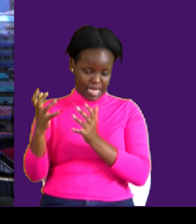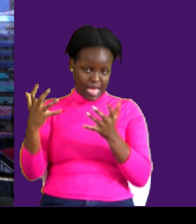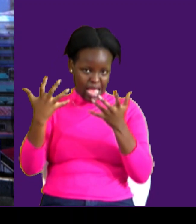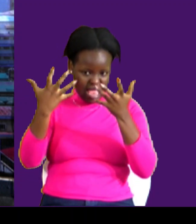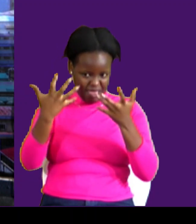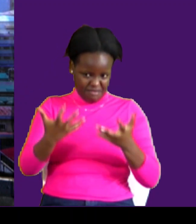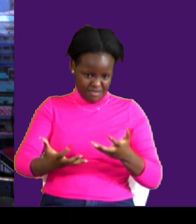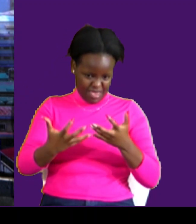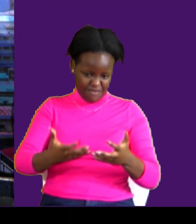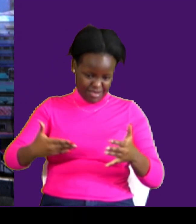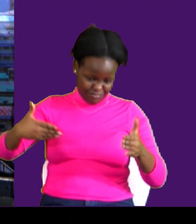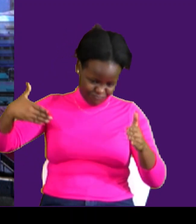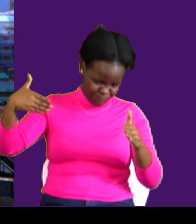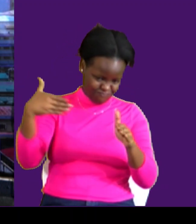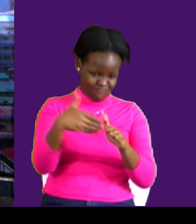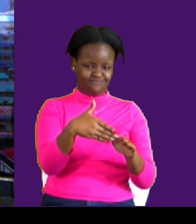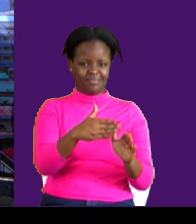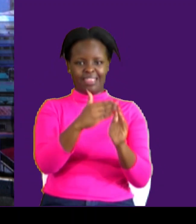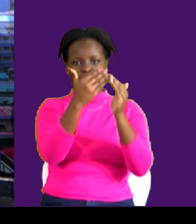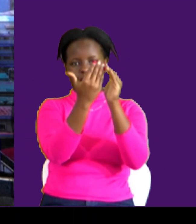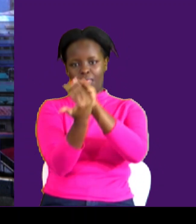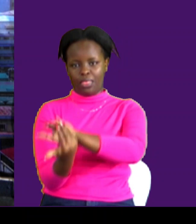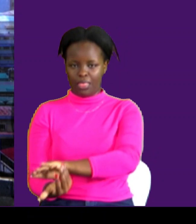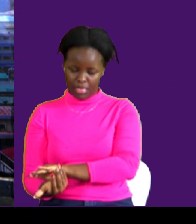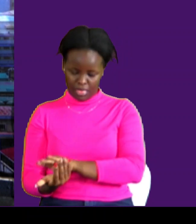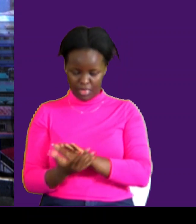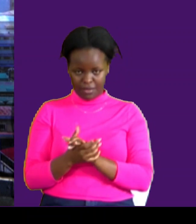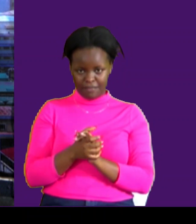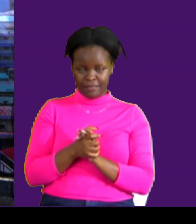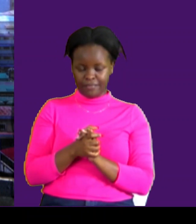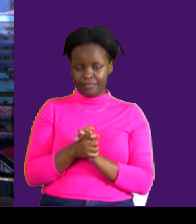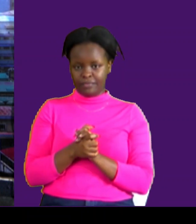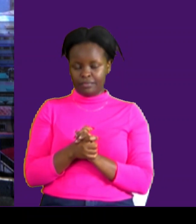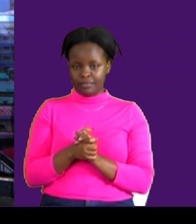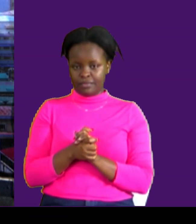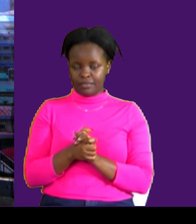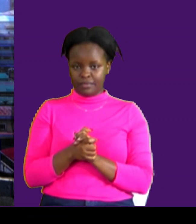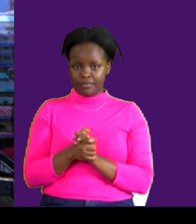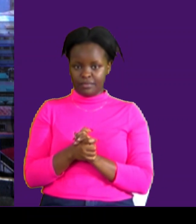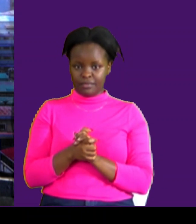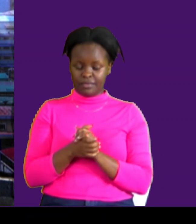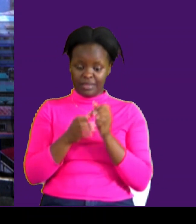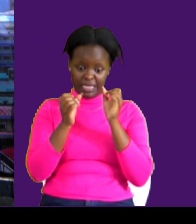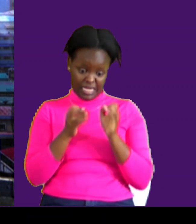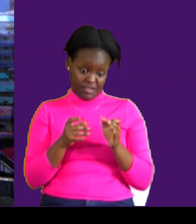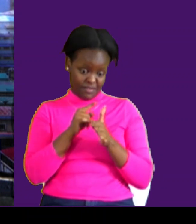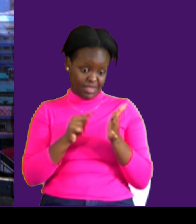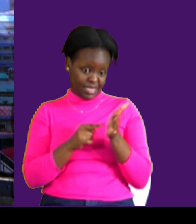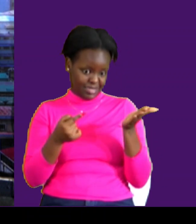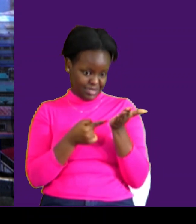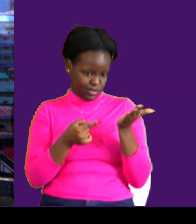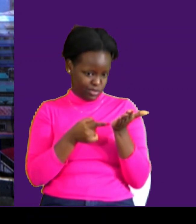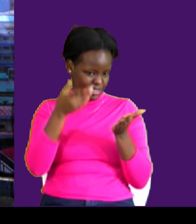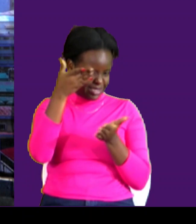or the ship, went and got stuck in the Titanic, in the iceberg. So if this technique was